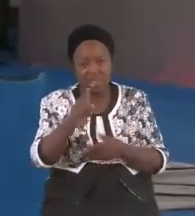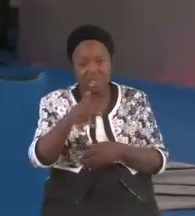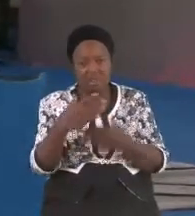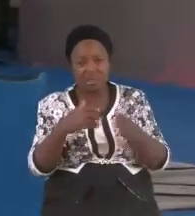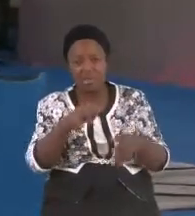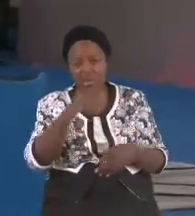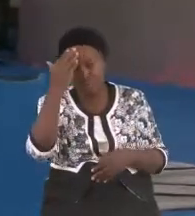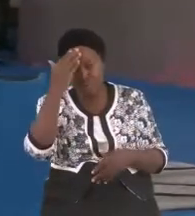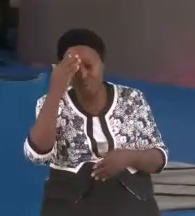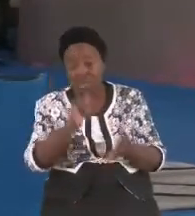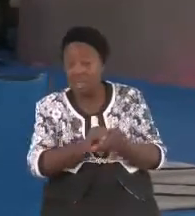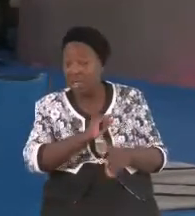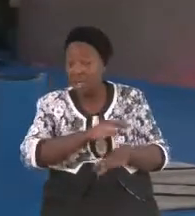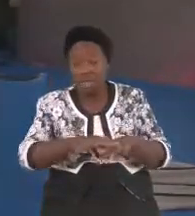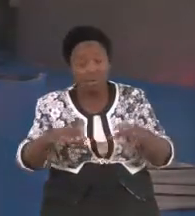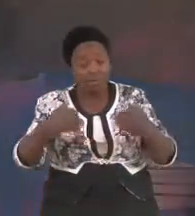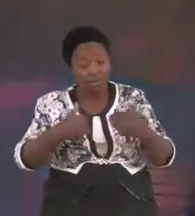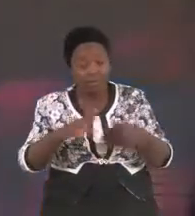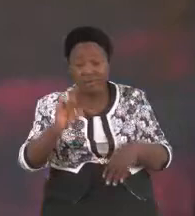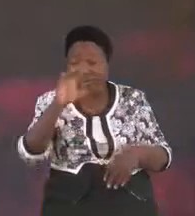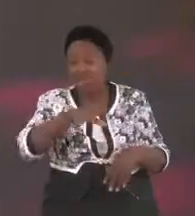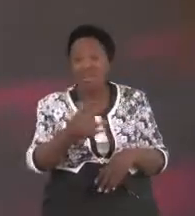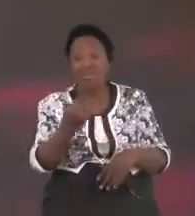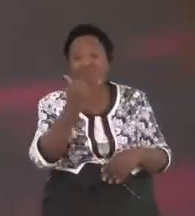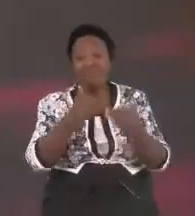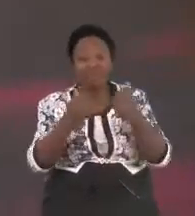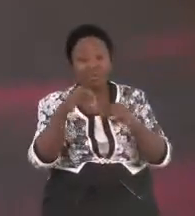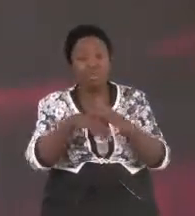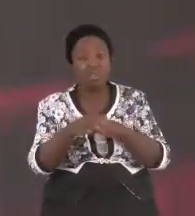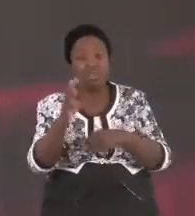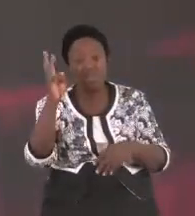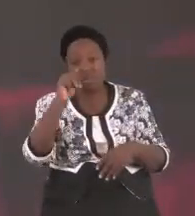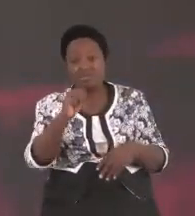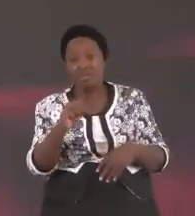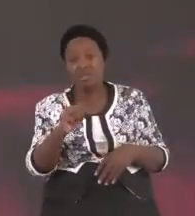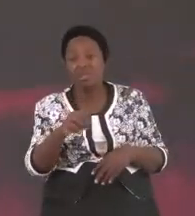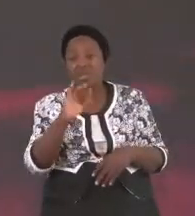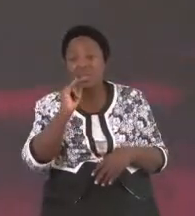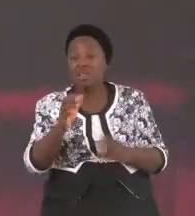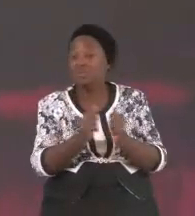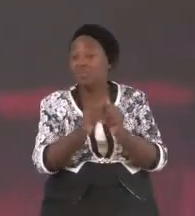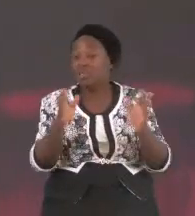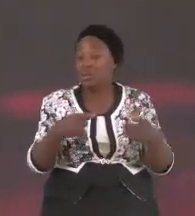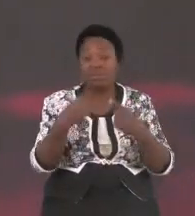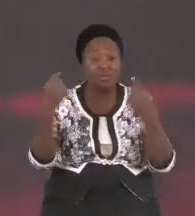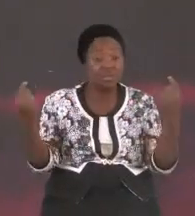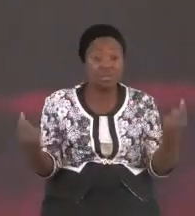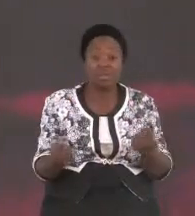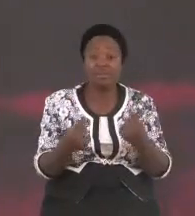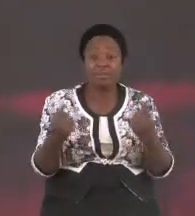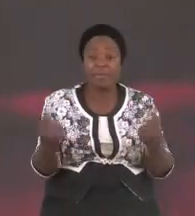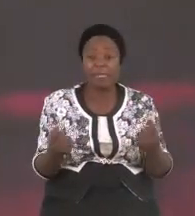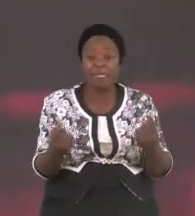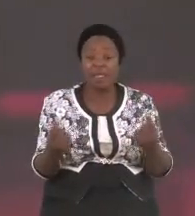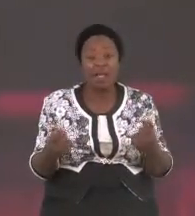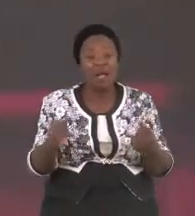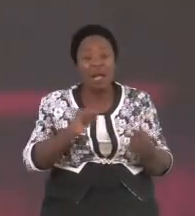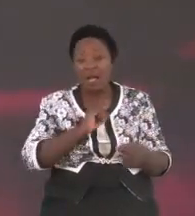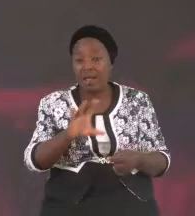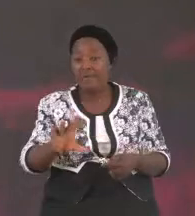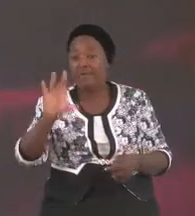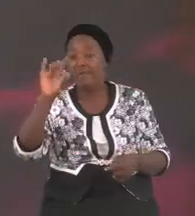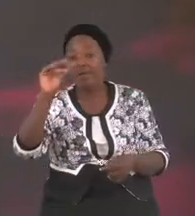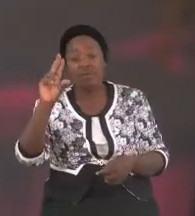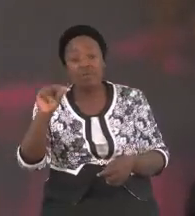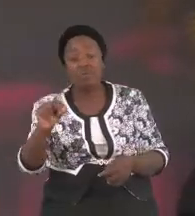no fault in him. Sinless, spotless, and blameless, I find no